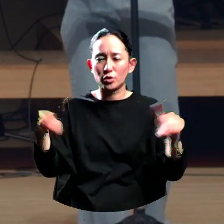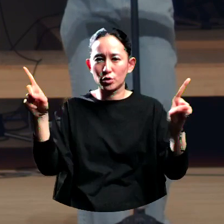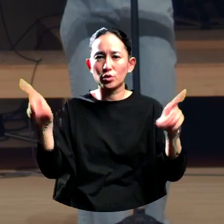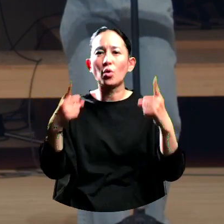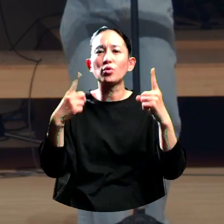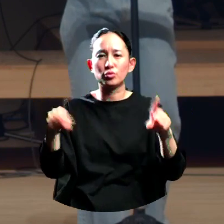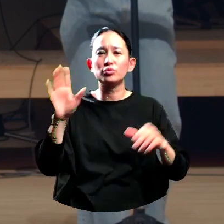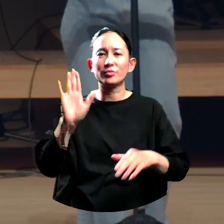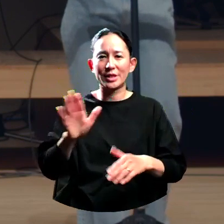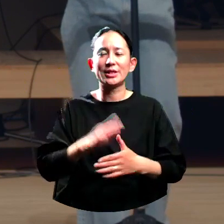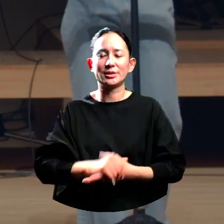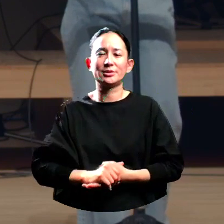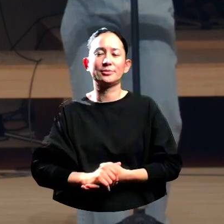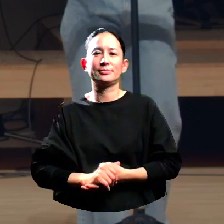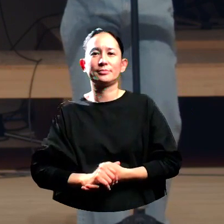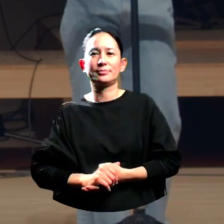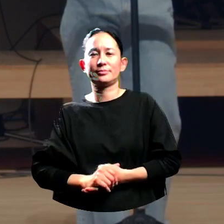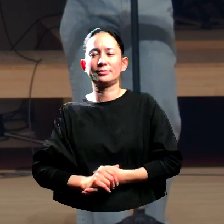season, but the song